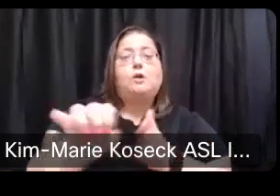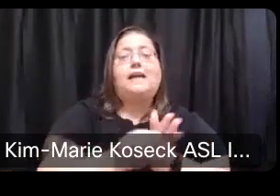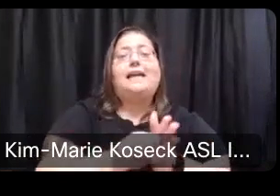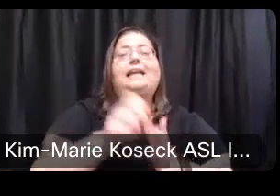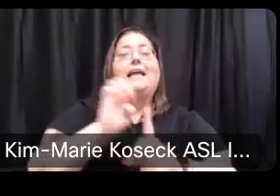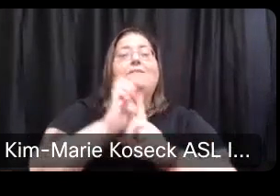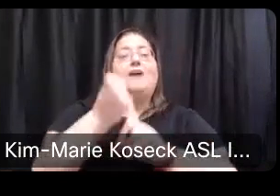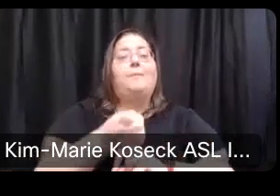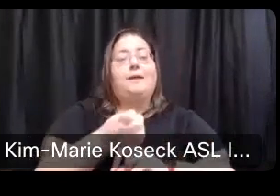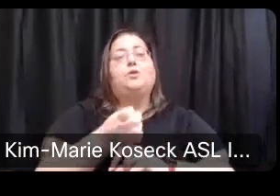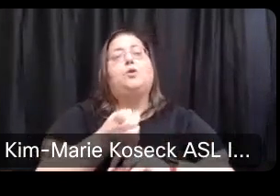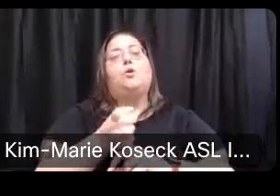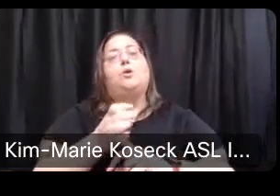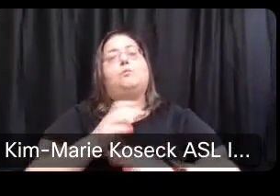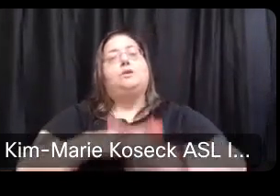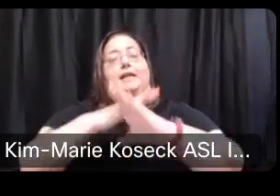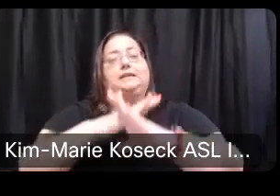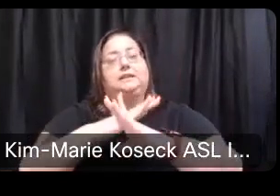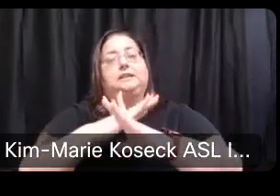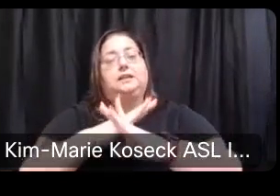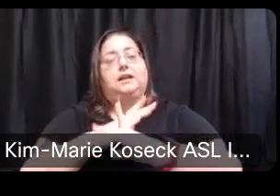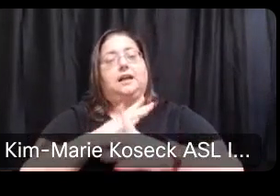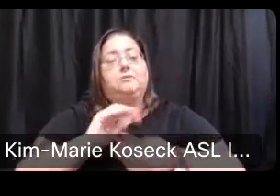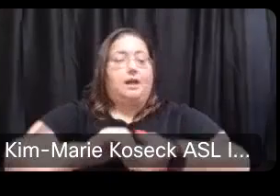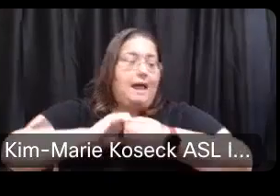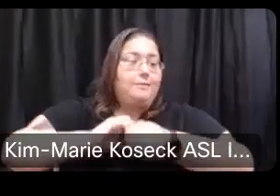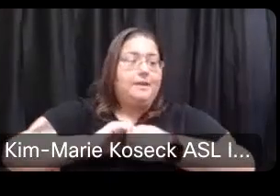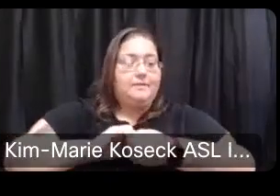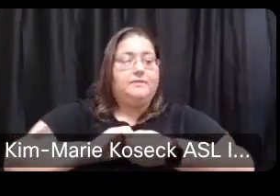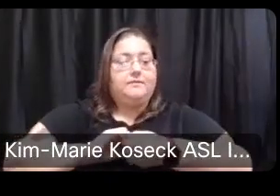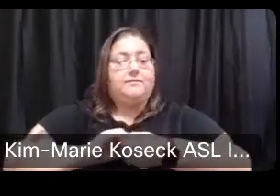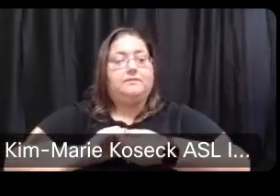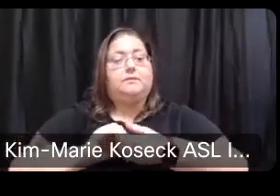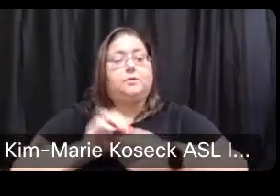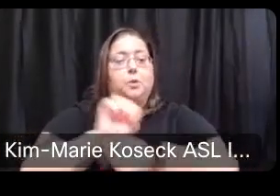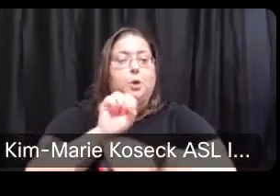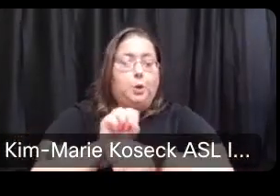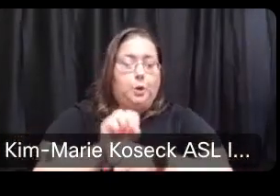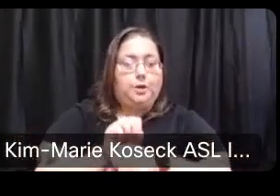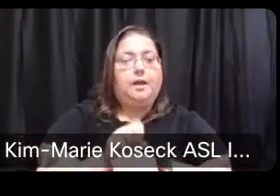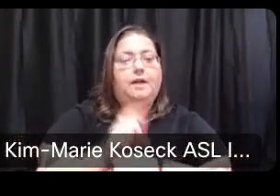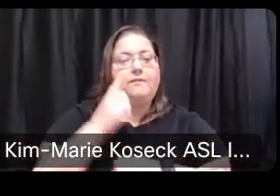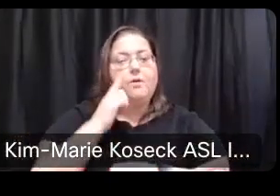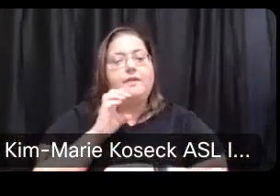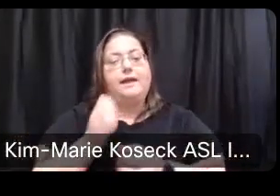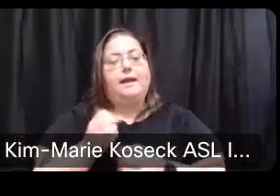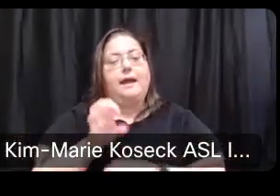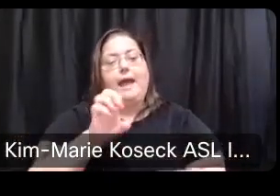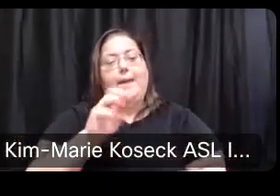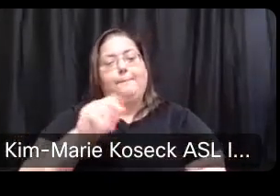Fund and was a collaborative effort involving the Department of State and Empire State